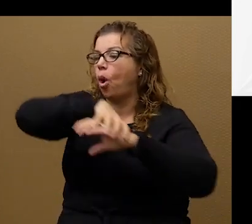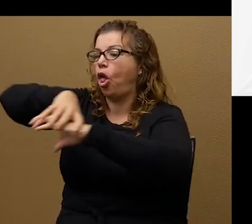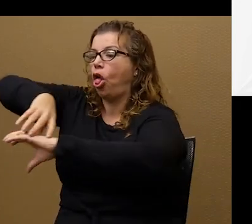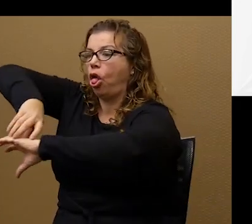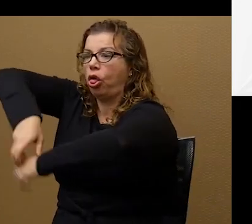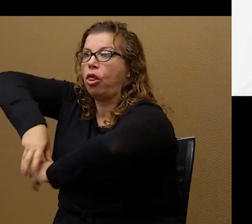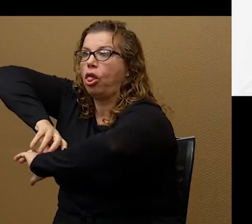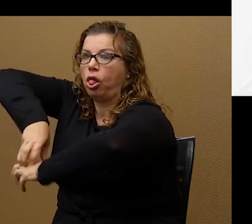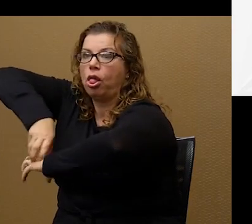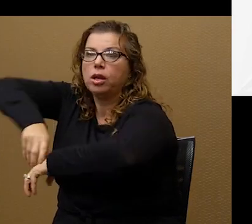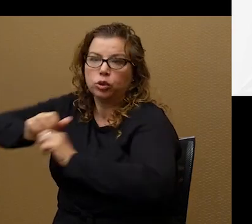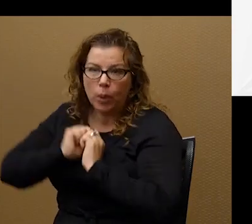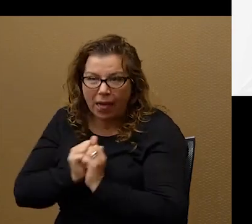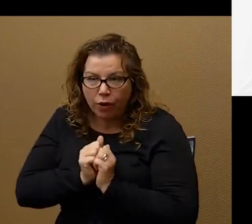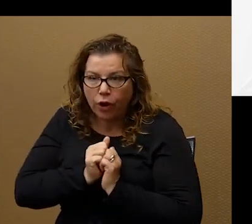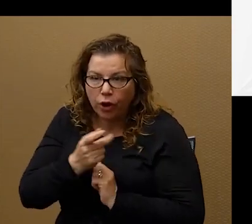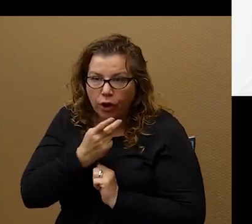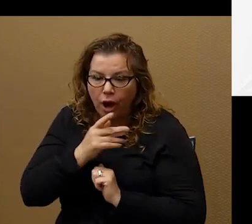you model and they